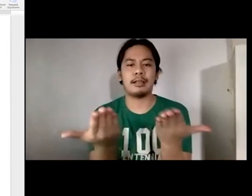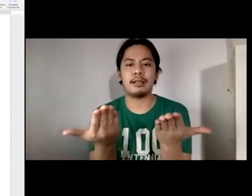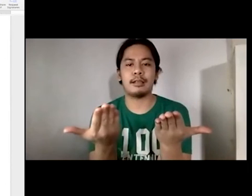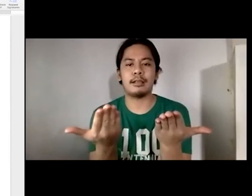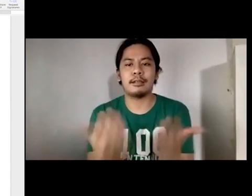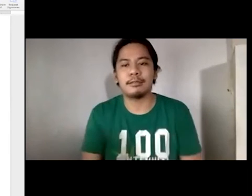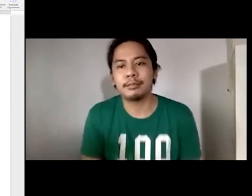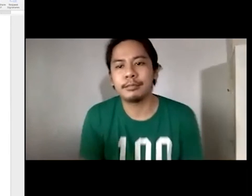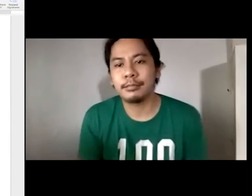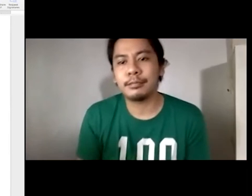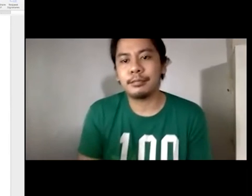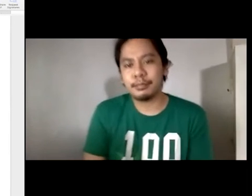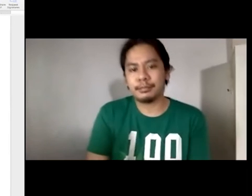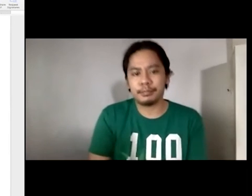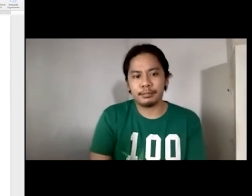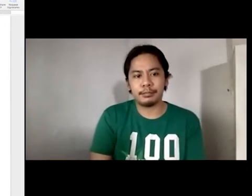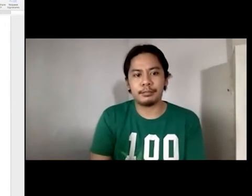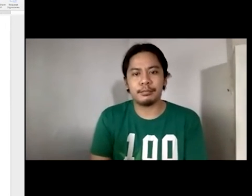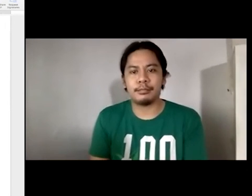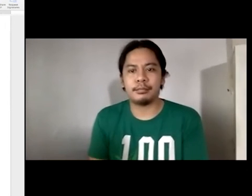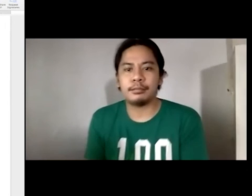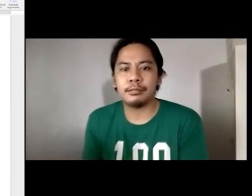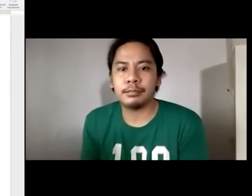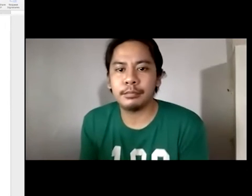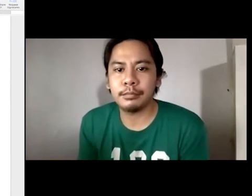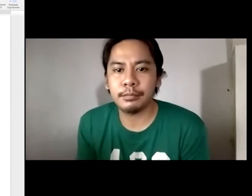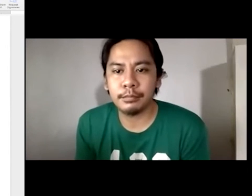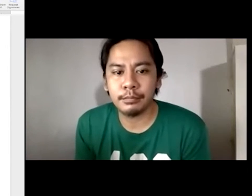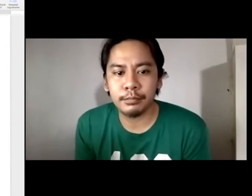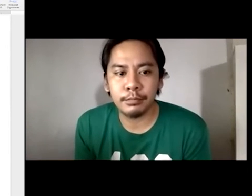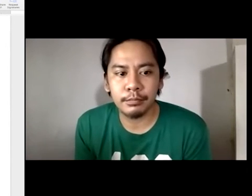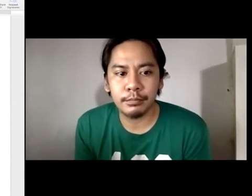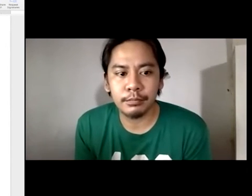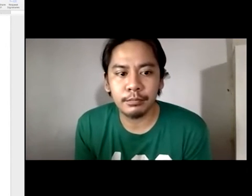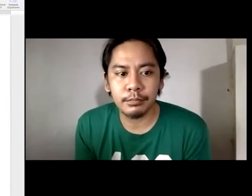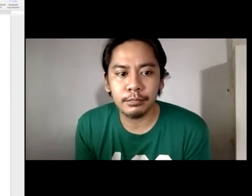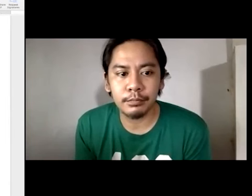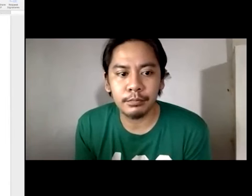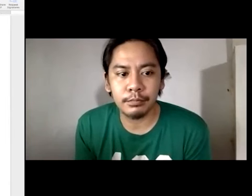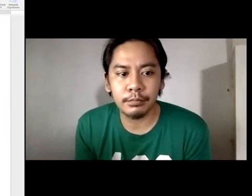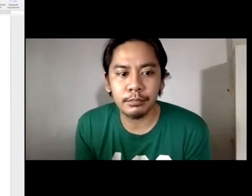one movement if we're going to incorporate it as a reference point and then add thin, expensive.